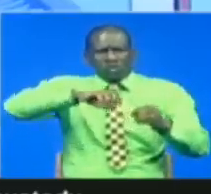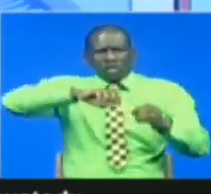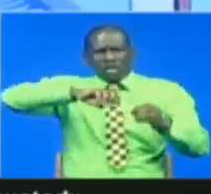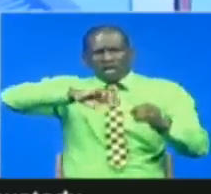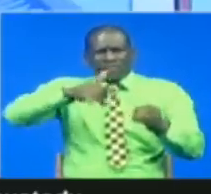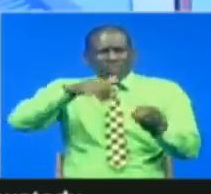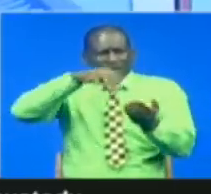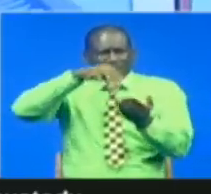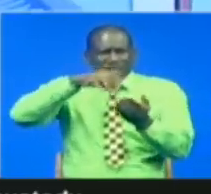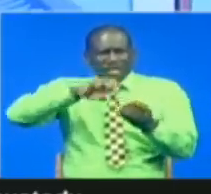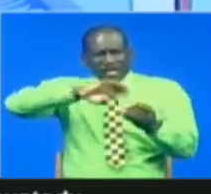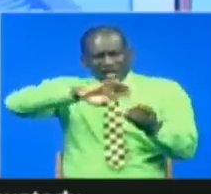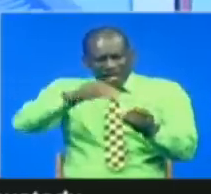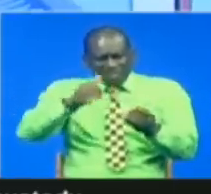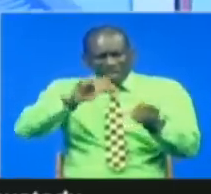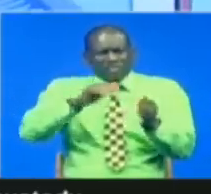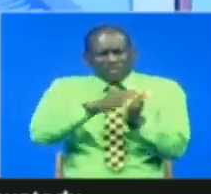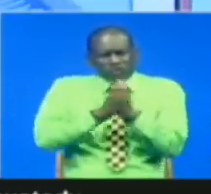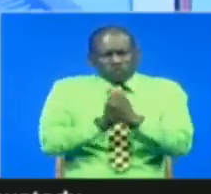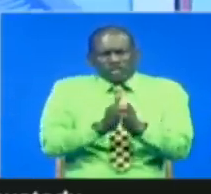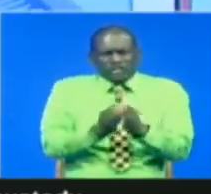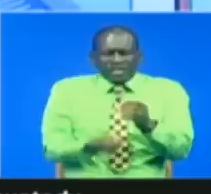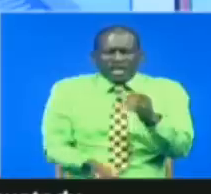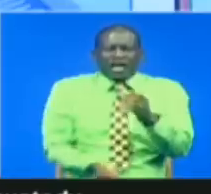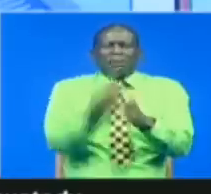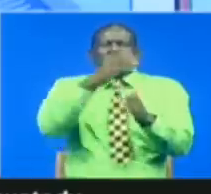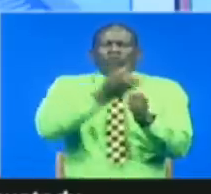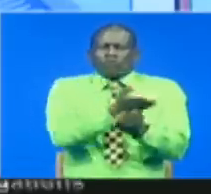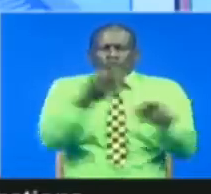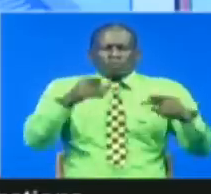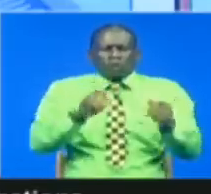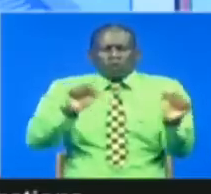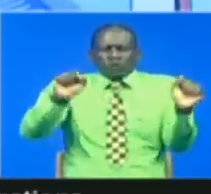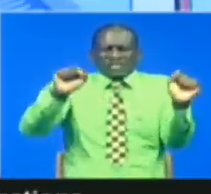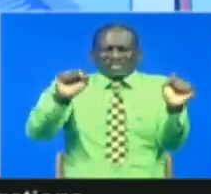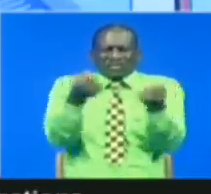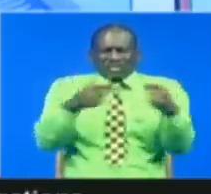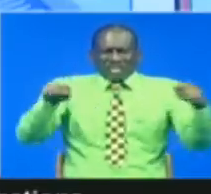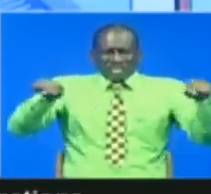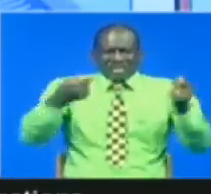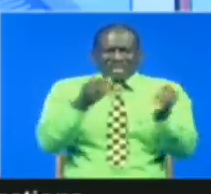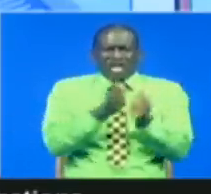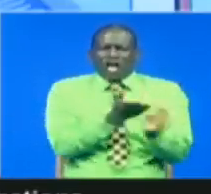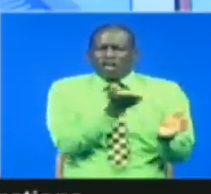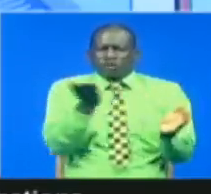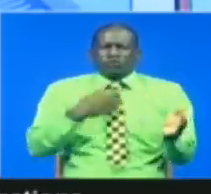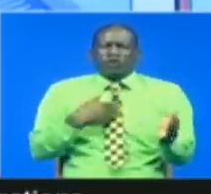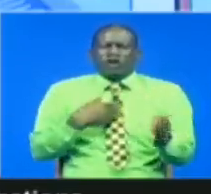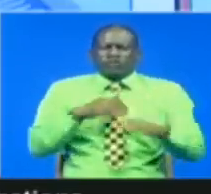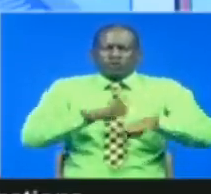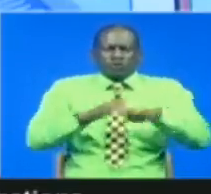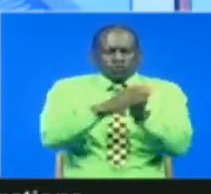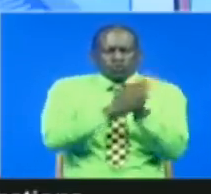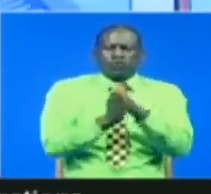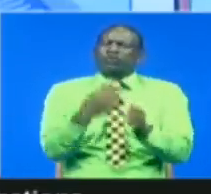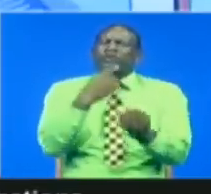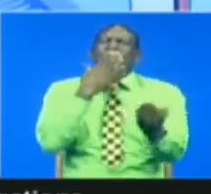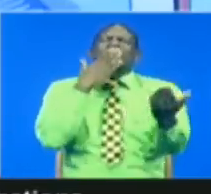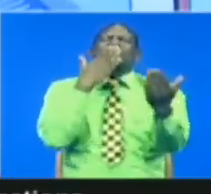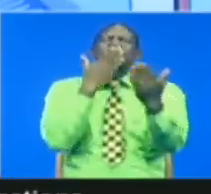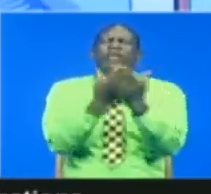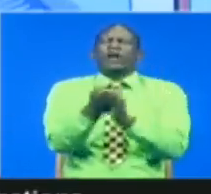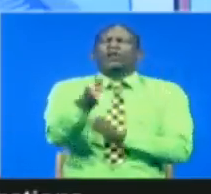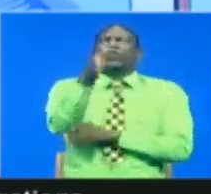of those who survived the attack, and definitely those who have good tales of saying thank you to God for